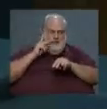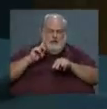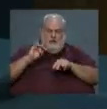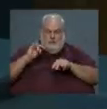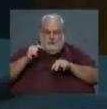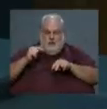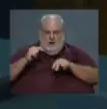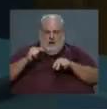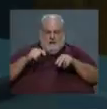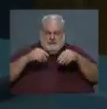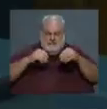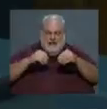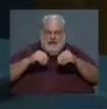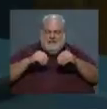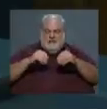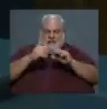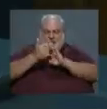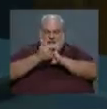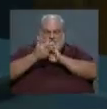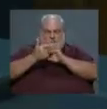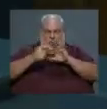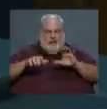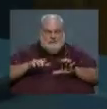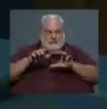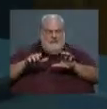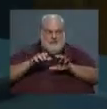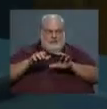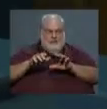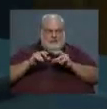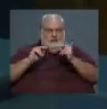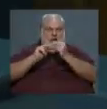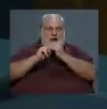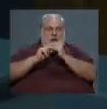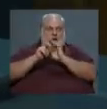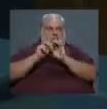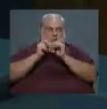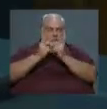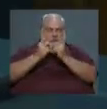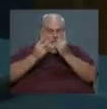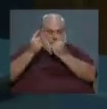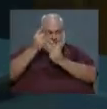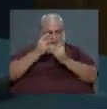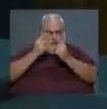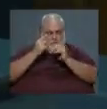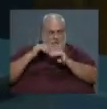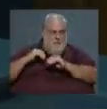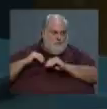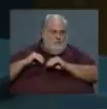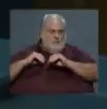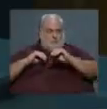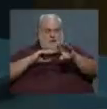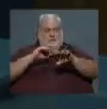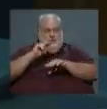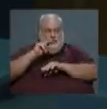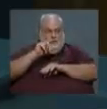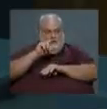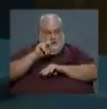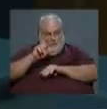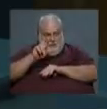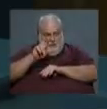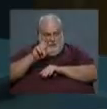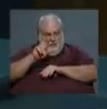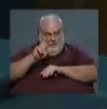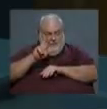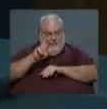and lots of other illegal activities. The highway department is considering moving out to North Little Rock, where Garver